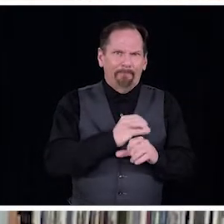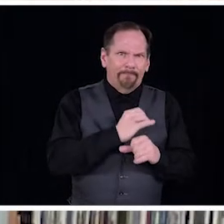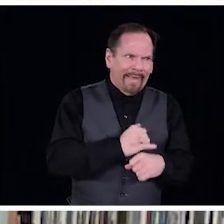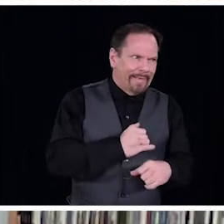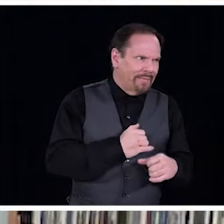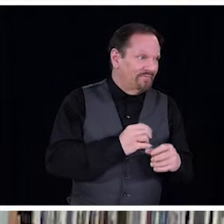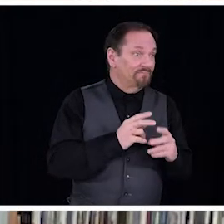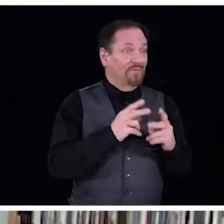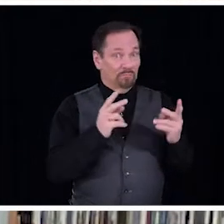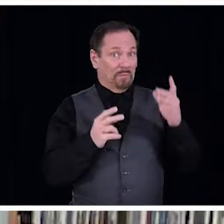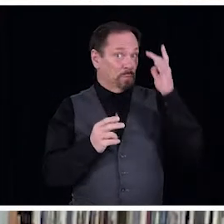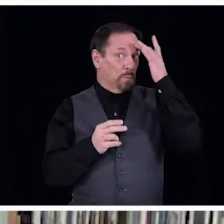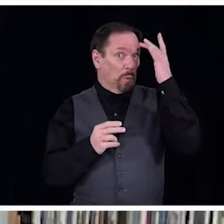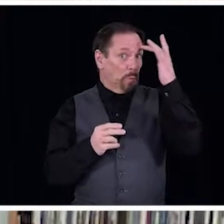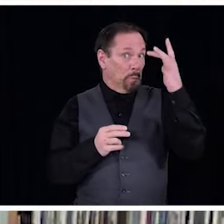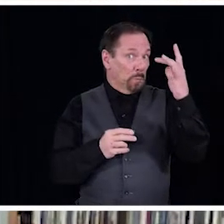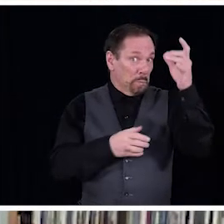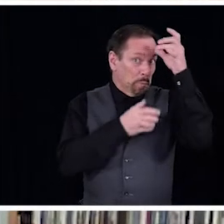smarter.